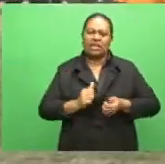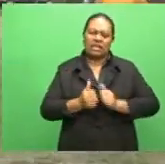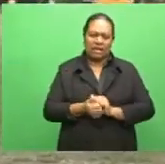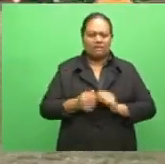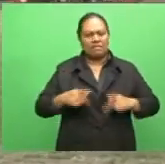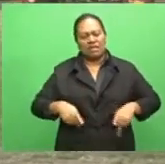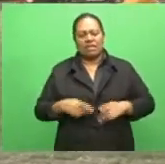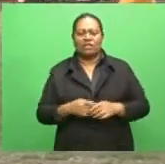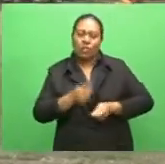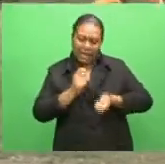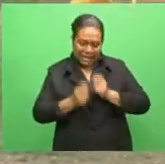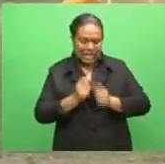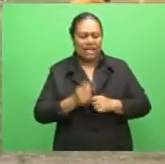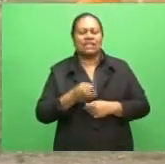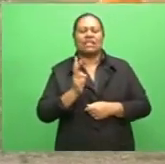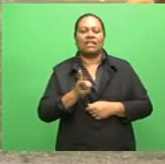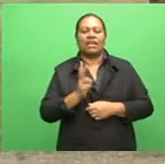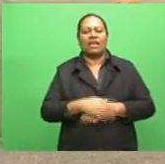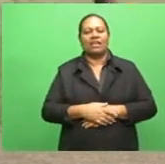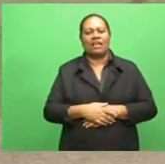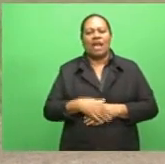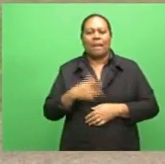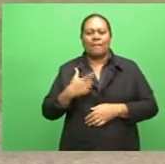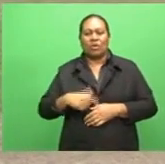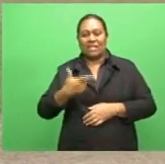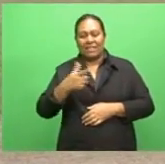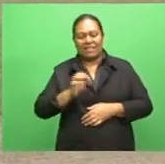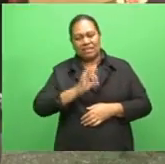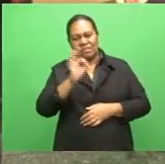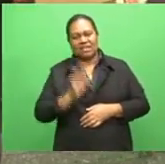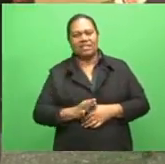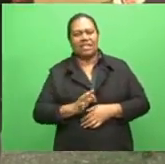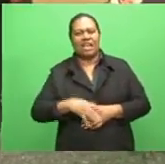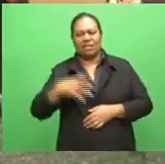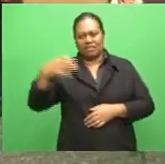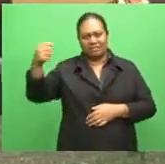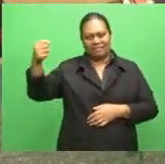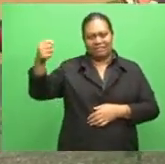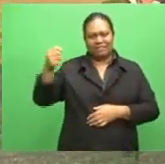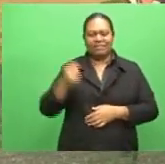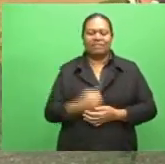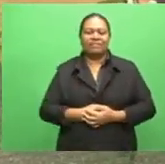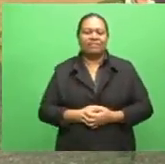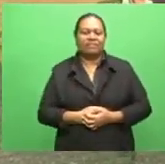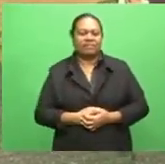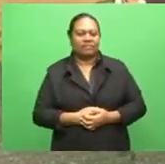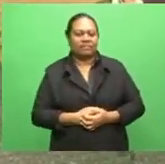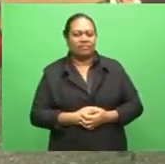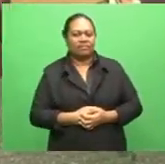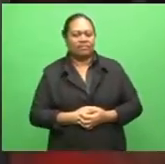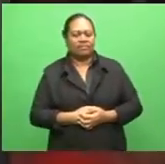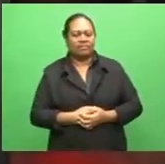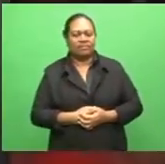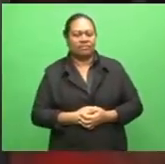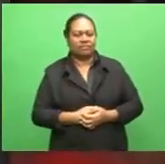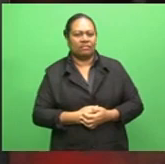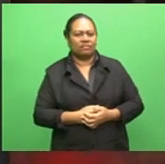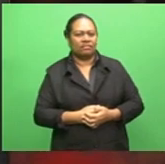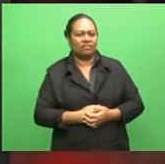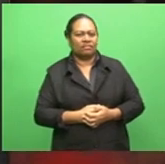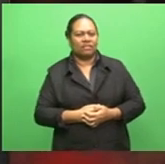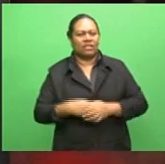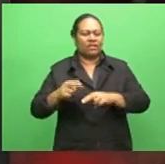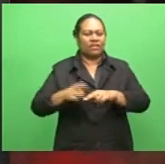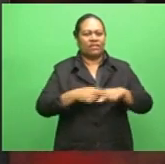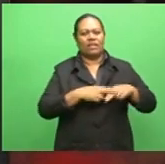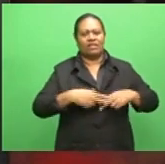also be tested regularly now after serving about 70% of their suspension. Aquila Dhama, FBC Sports. The Fiji